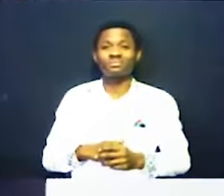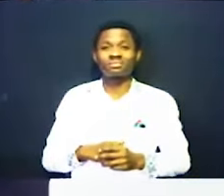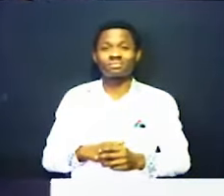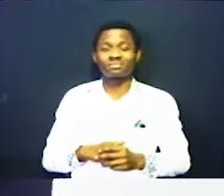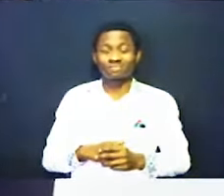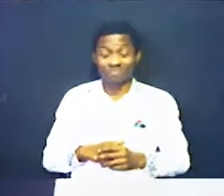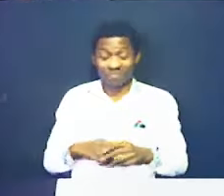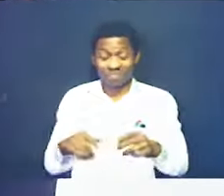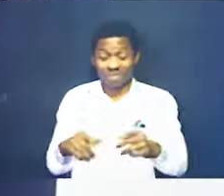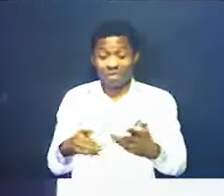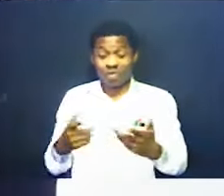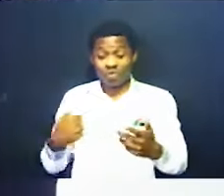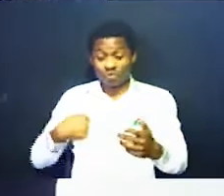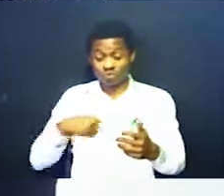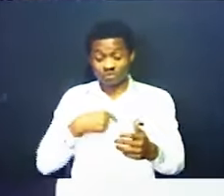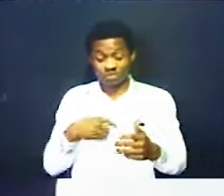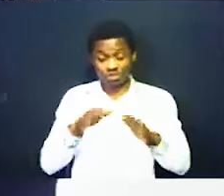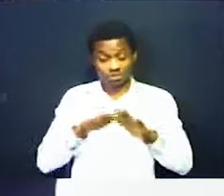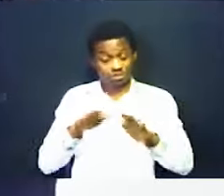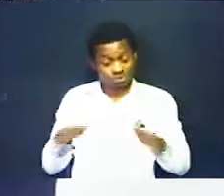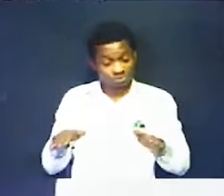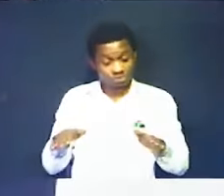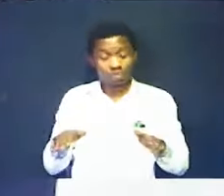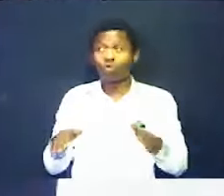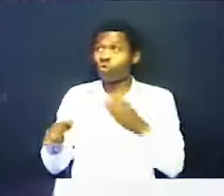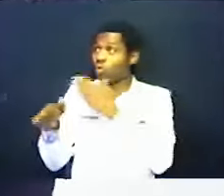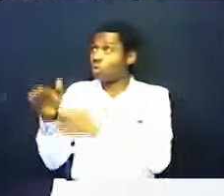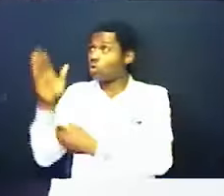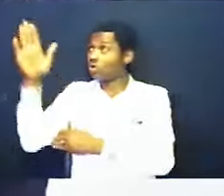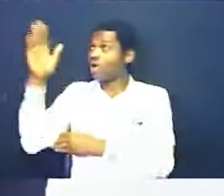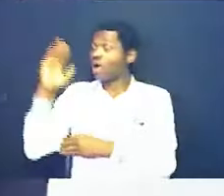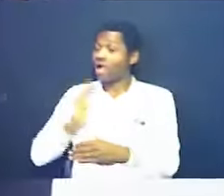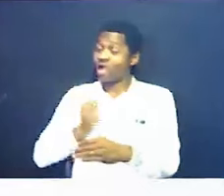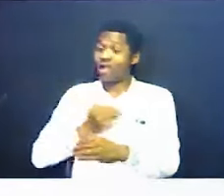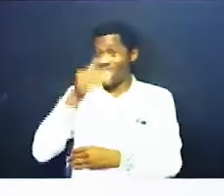As children of God, He disciplines us.